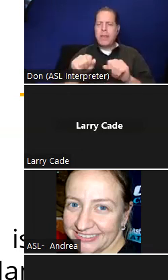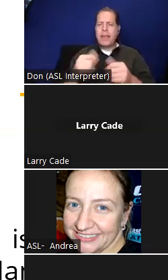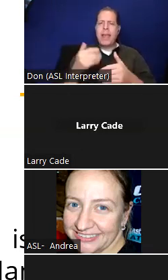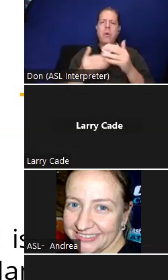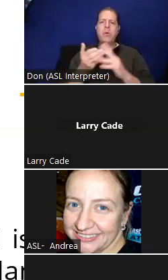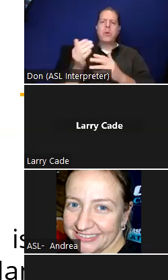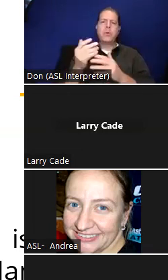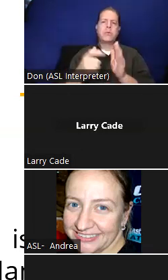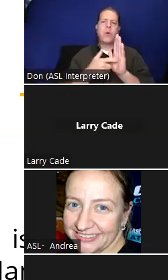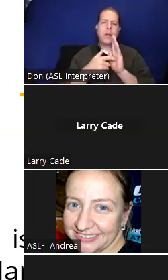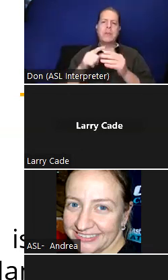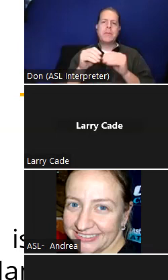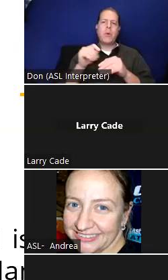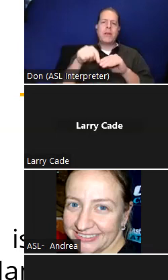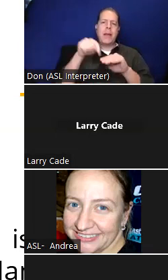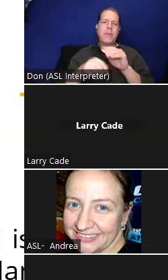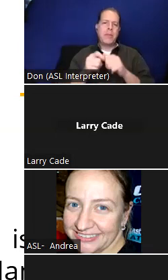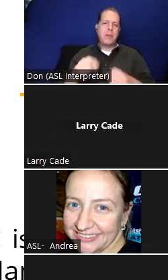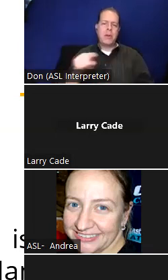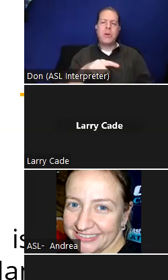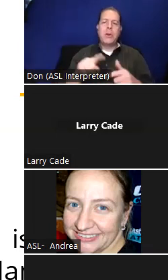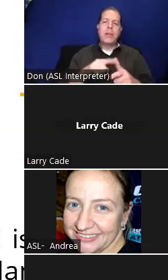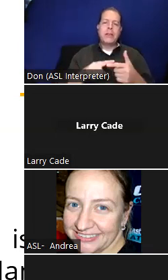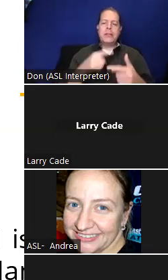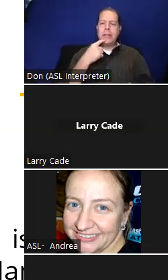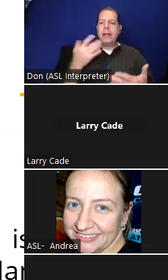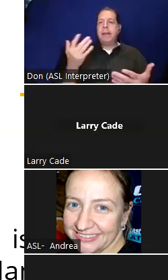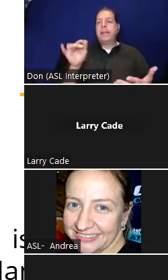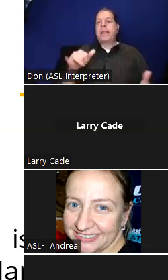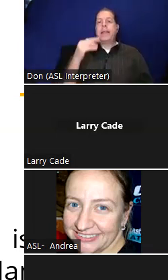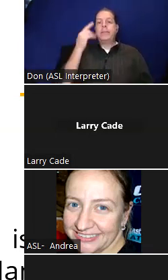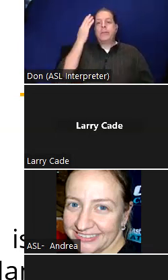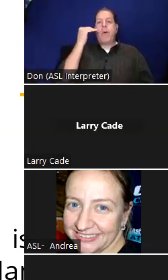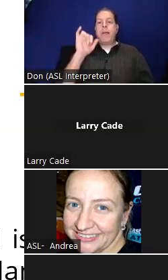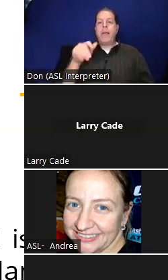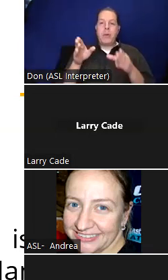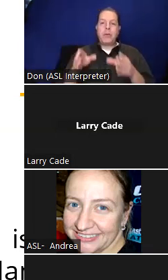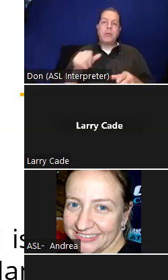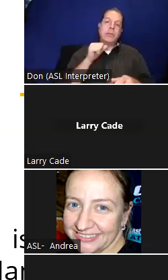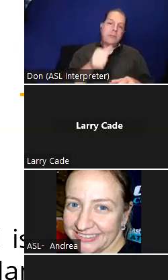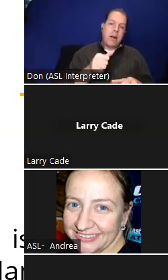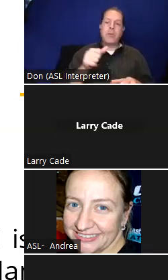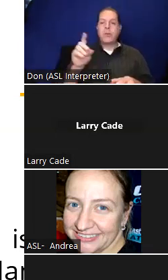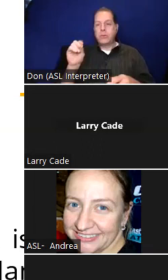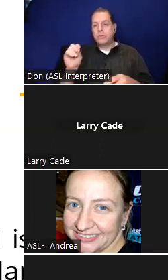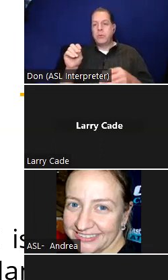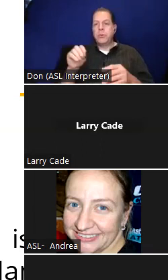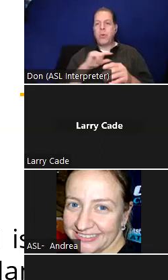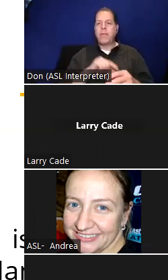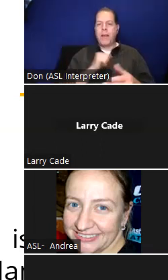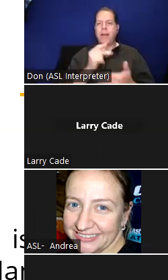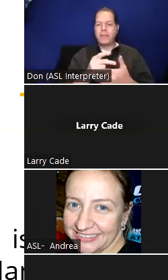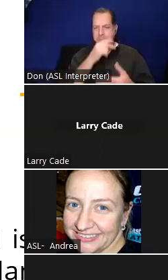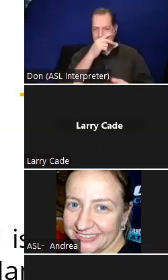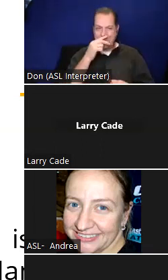those requirements more in depth with you and say, this is why that person does or does not qualify. So